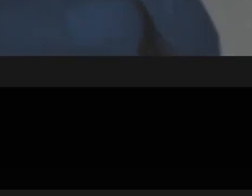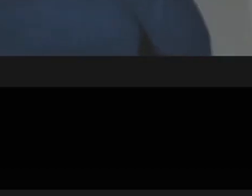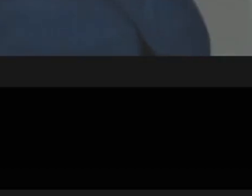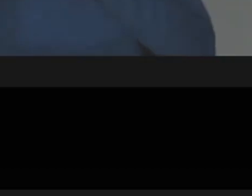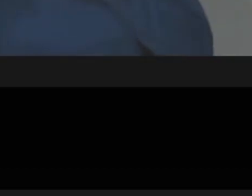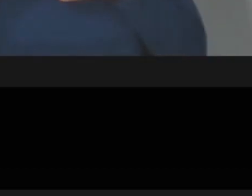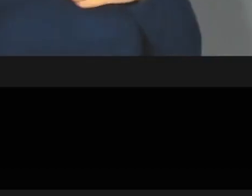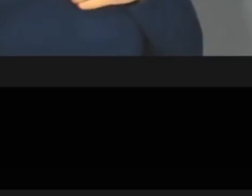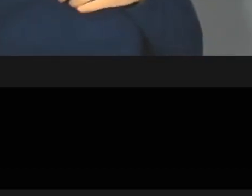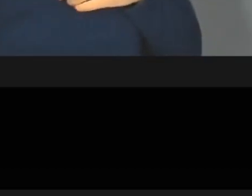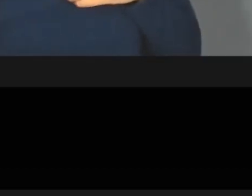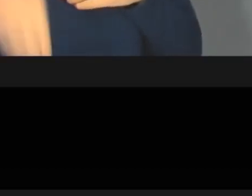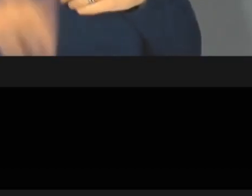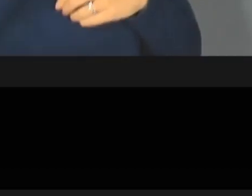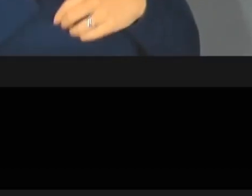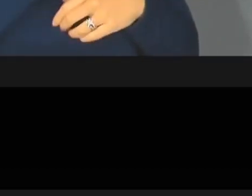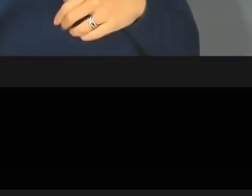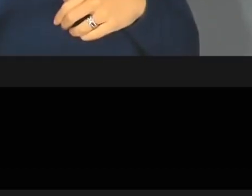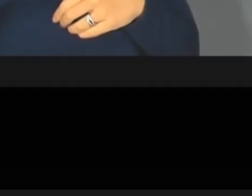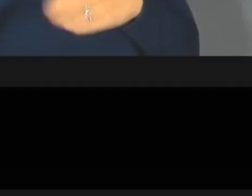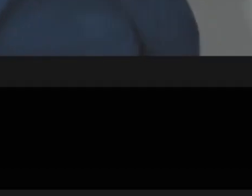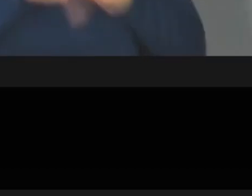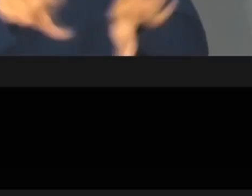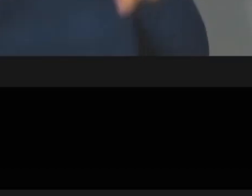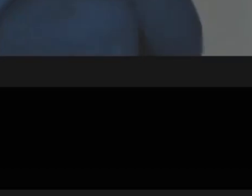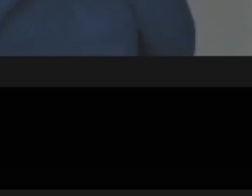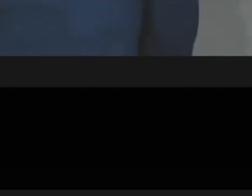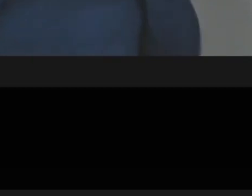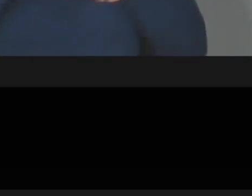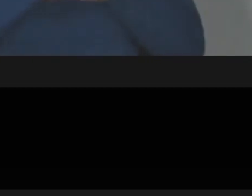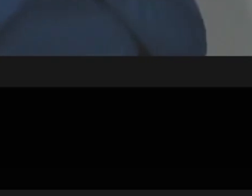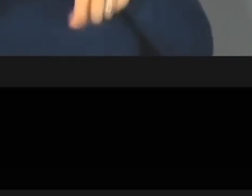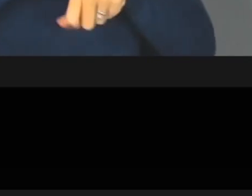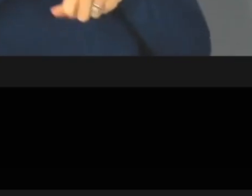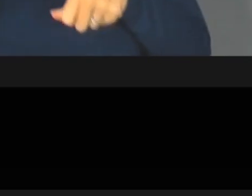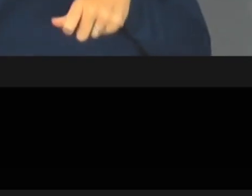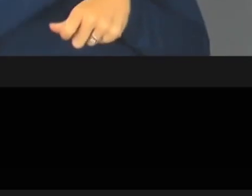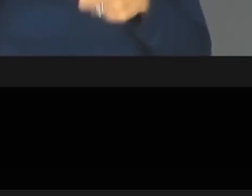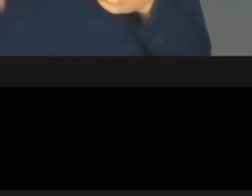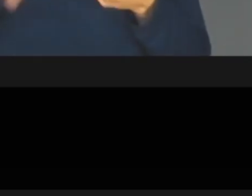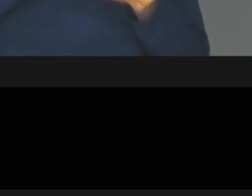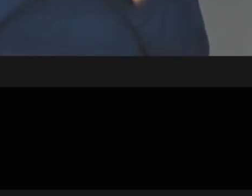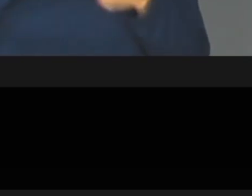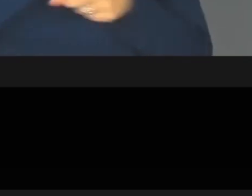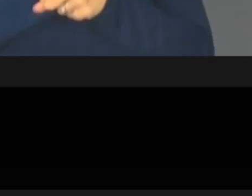35% of our dams. So there's a lot of time with and we have to actually